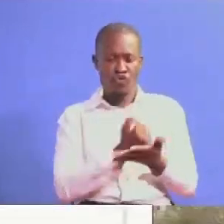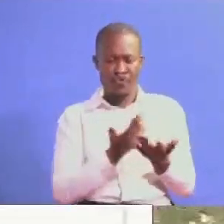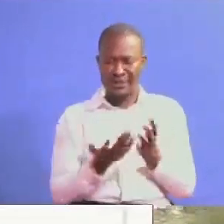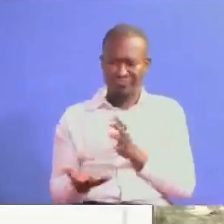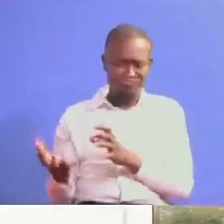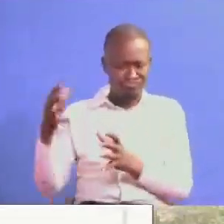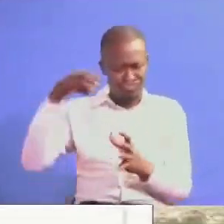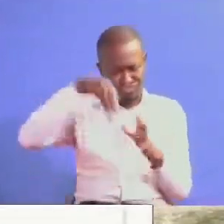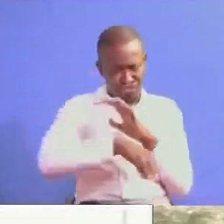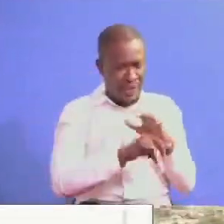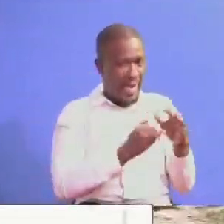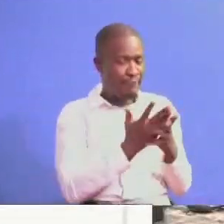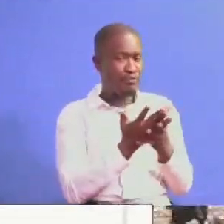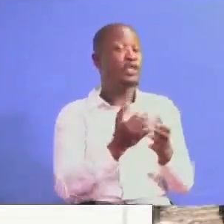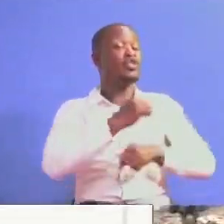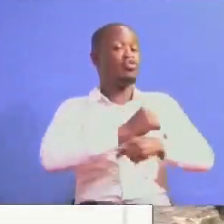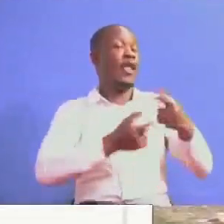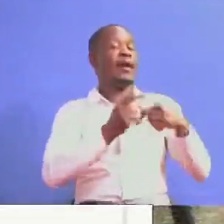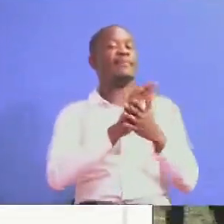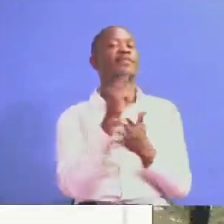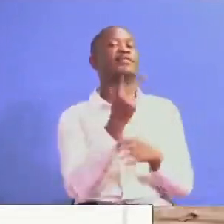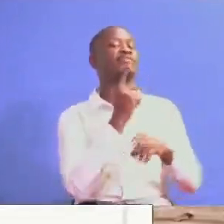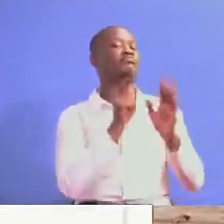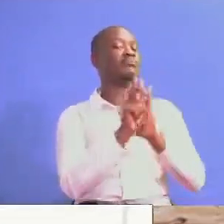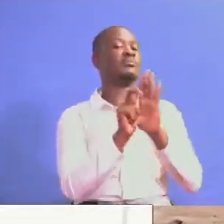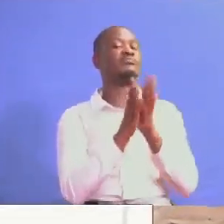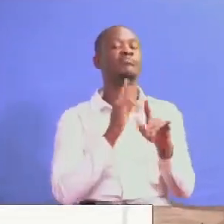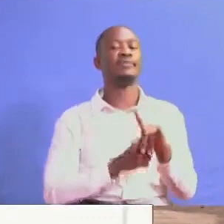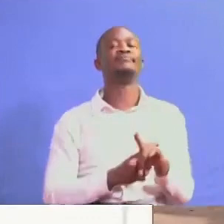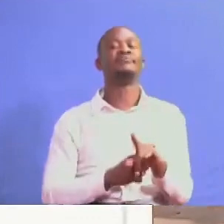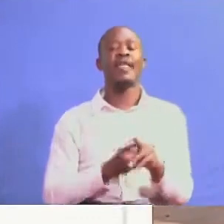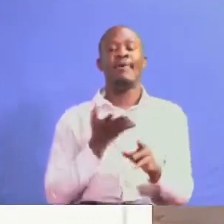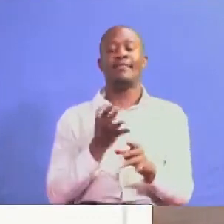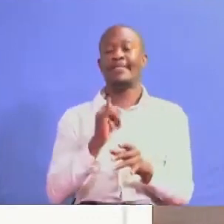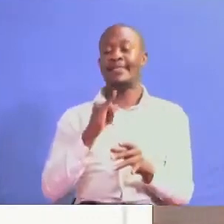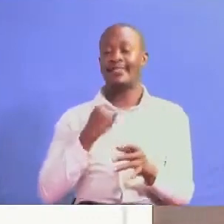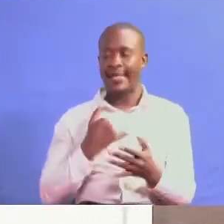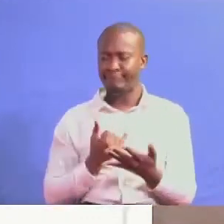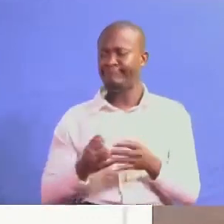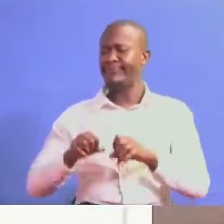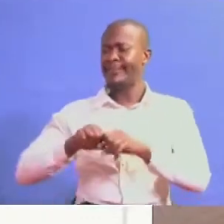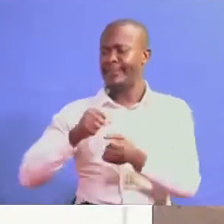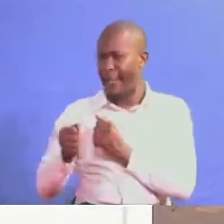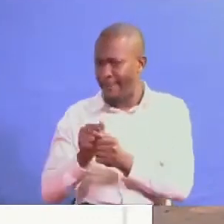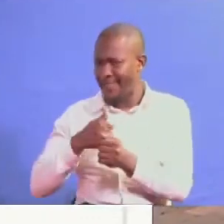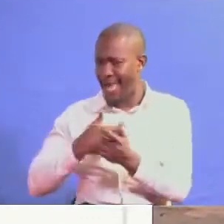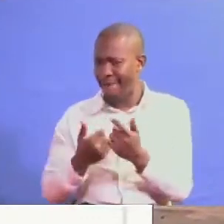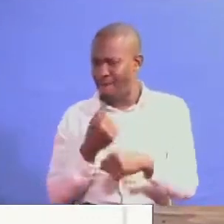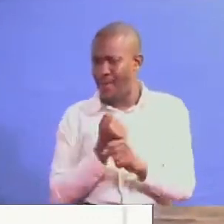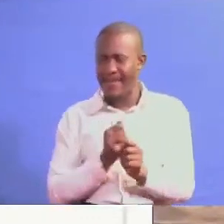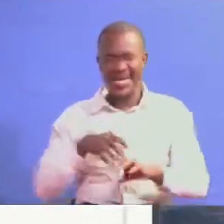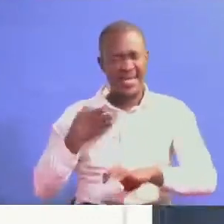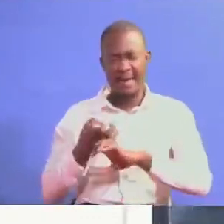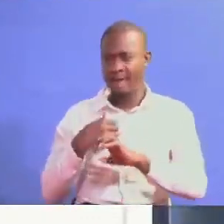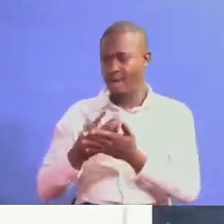the school has finally resumed the second term session. This is despite the damage that has been left, making it difficult for